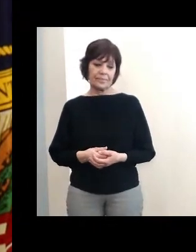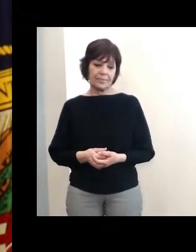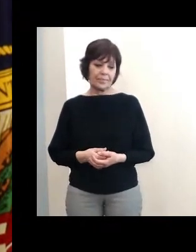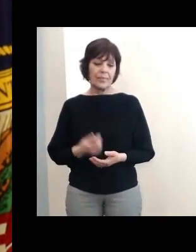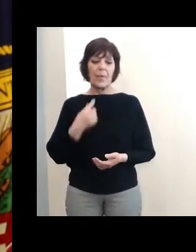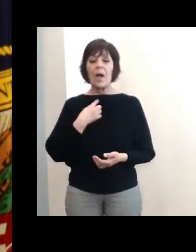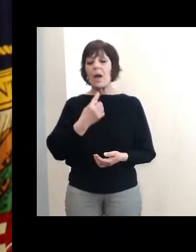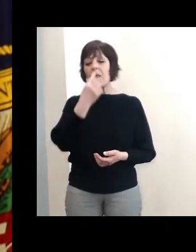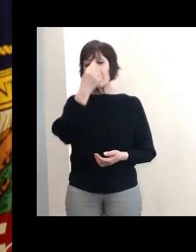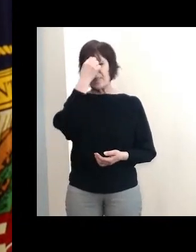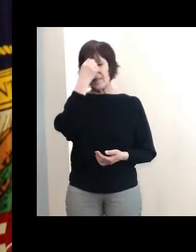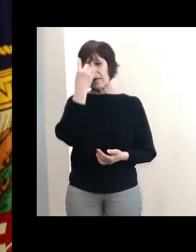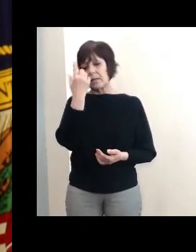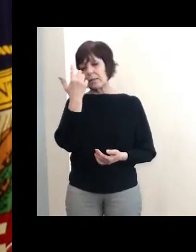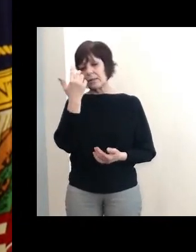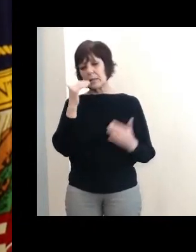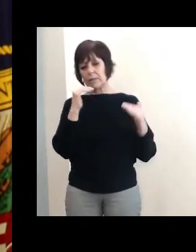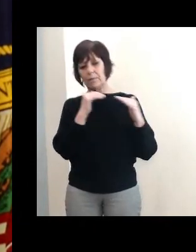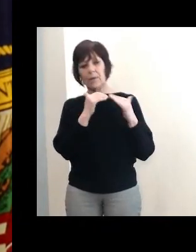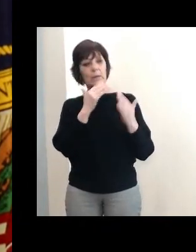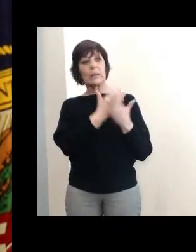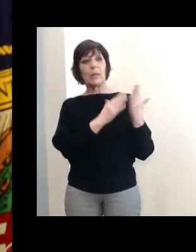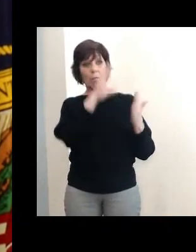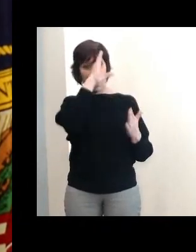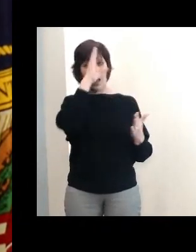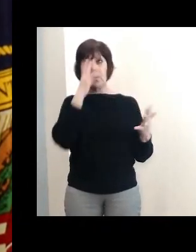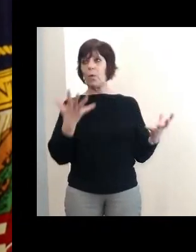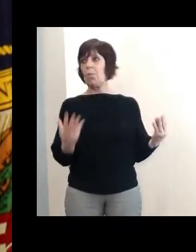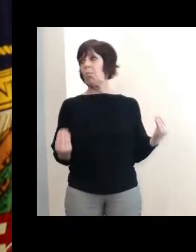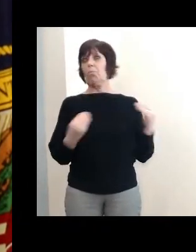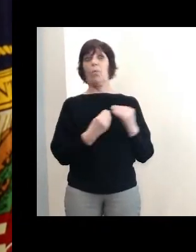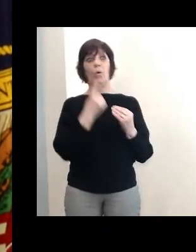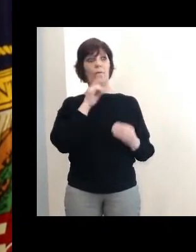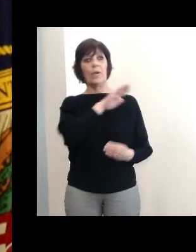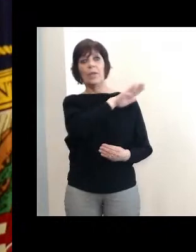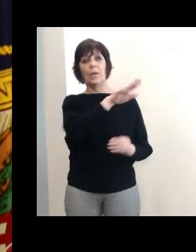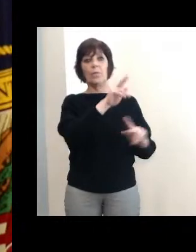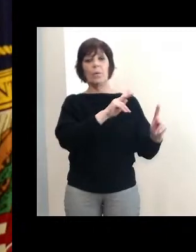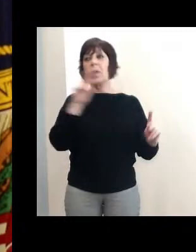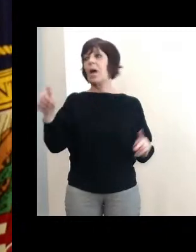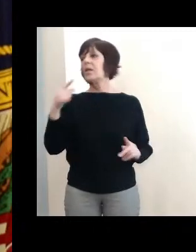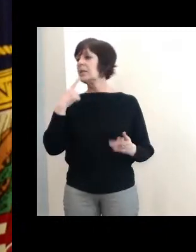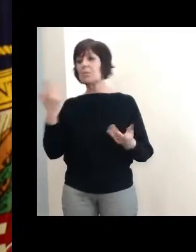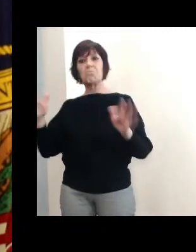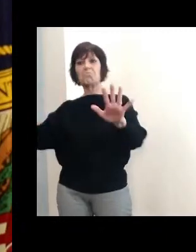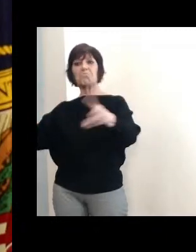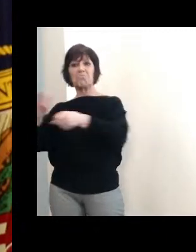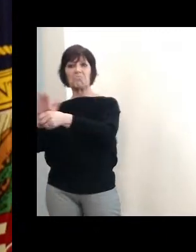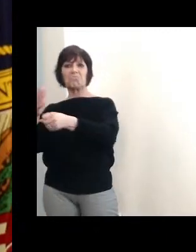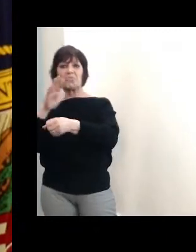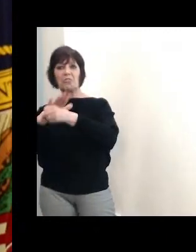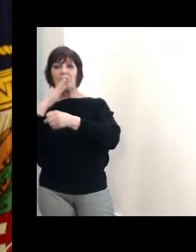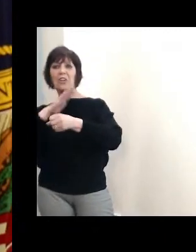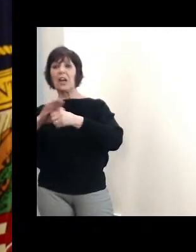I think it's fair to say some hospitals would love more doses for their population. Others might say we're okay at this point.